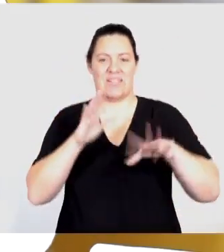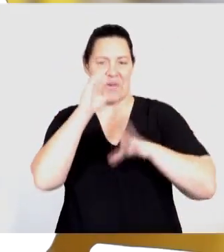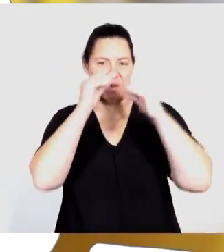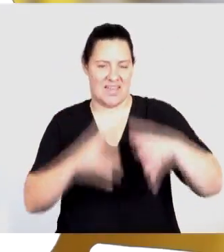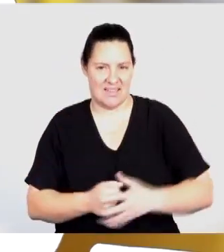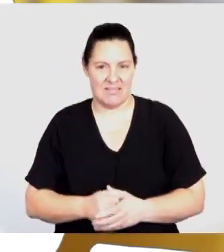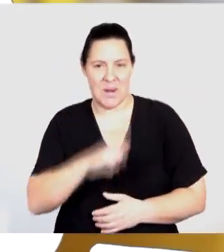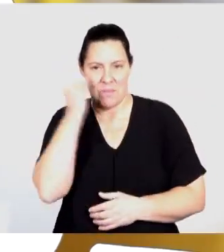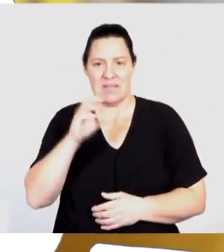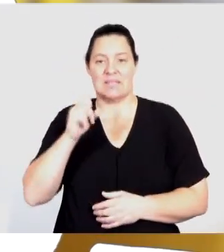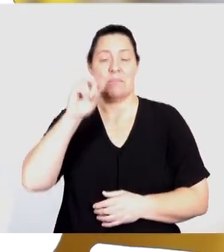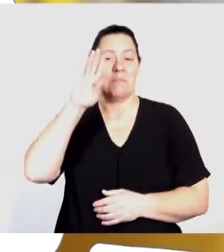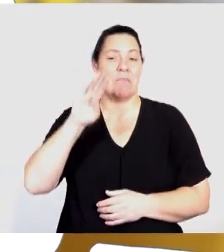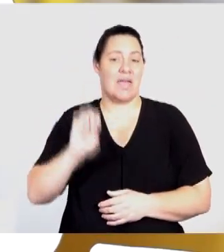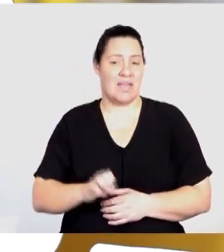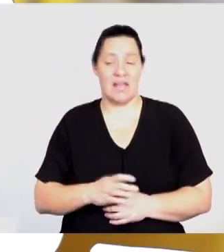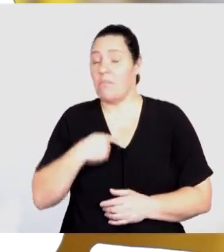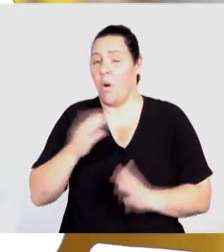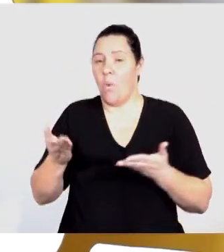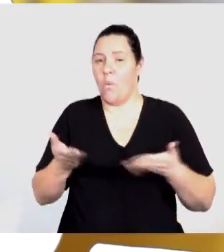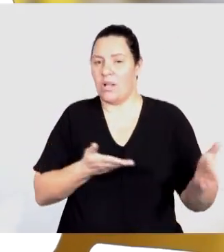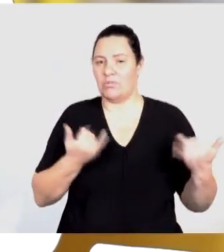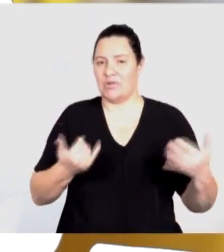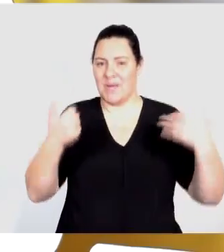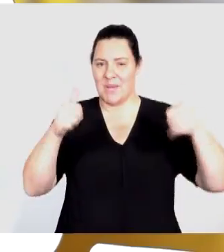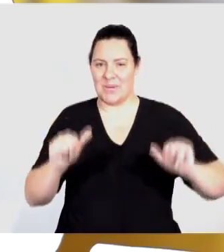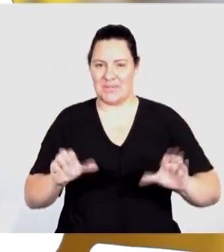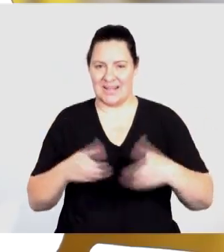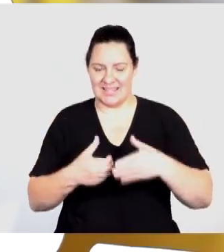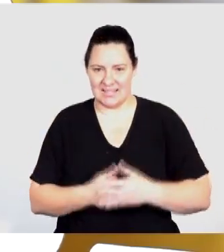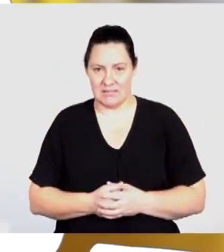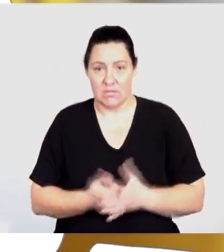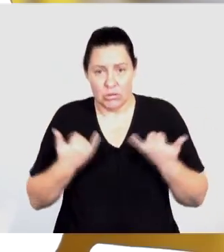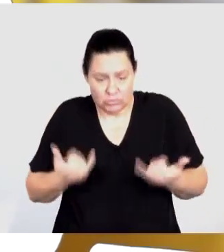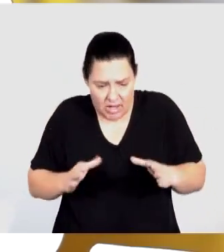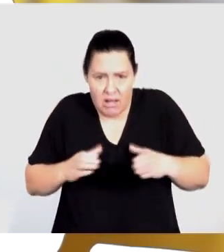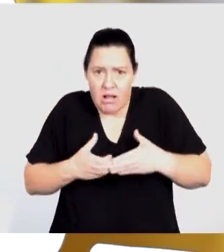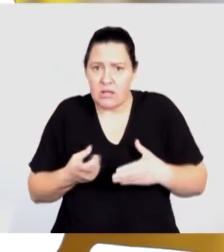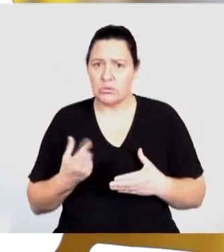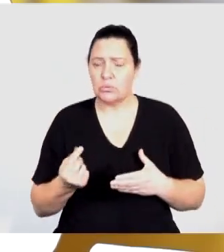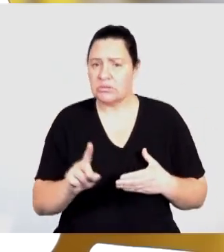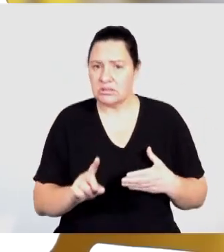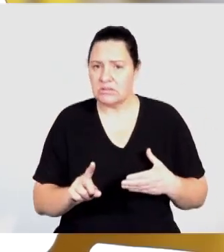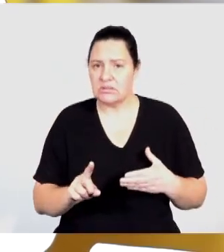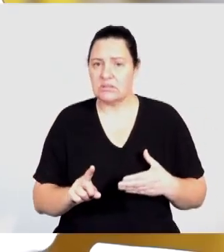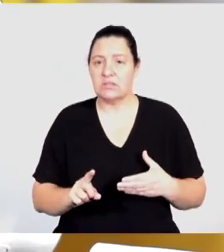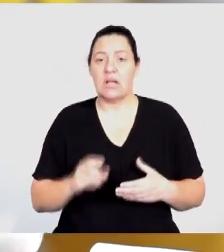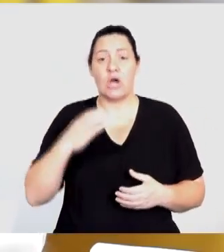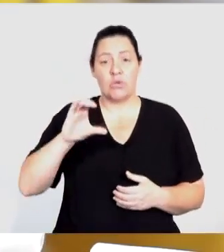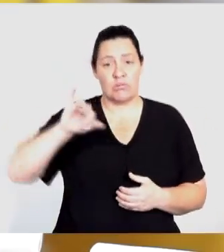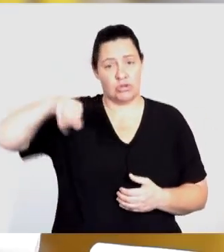Greetings, Cretan learners. My name is Mr. Simbi and welcome to today's accounting class. In today's class, I'm going to be